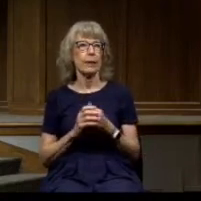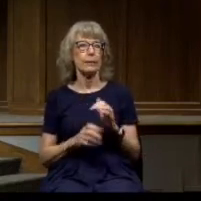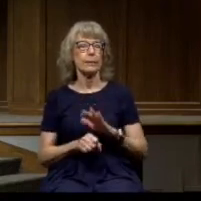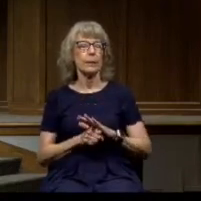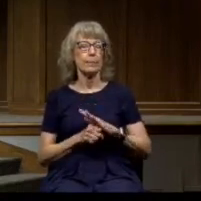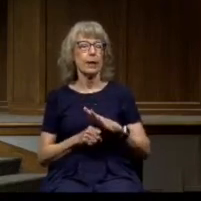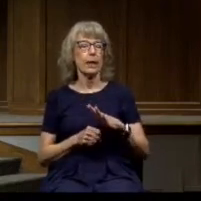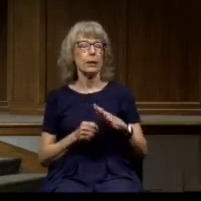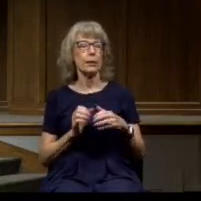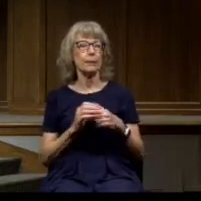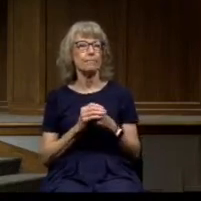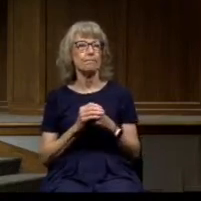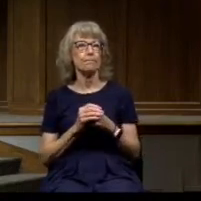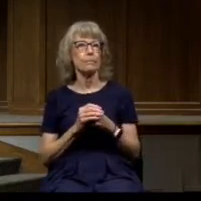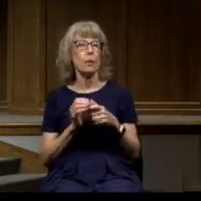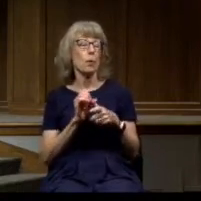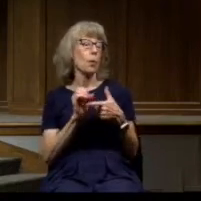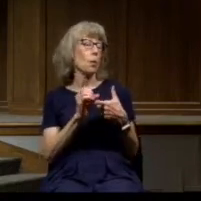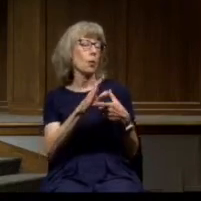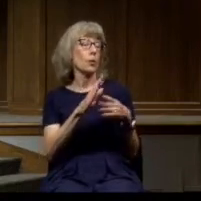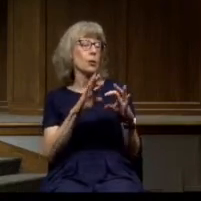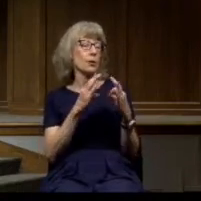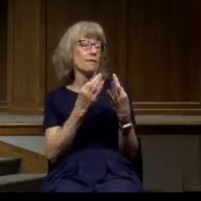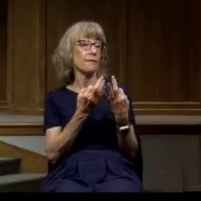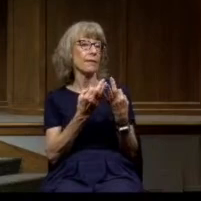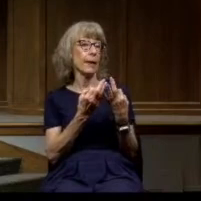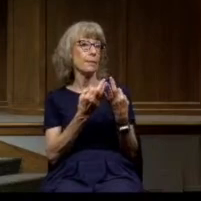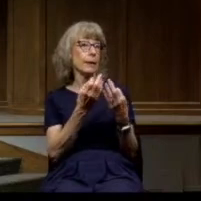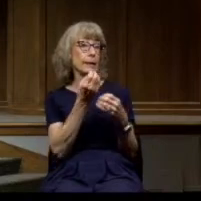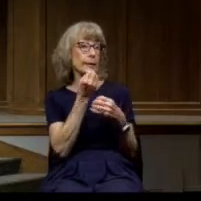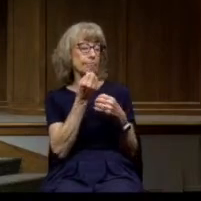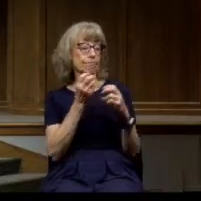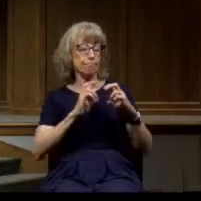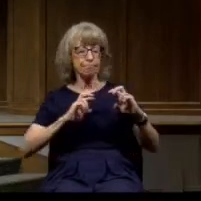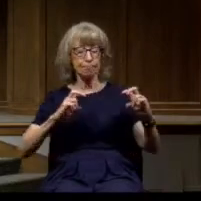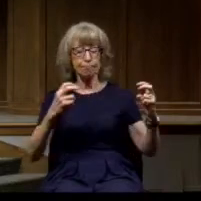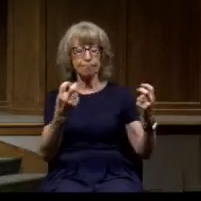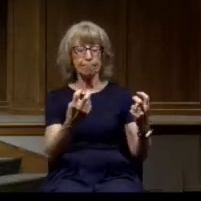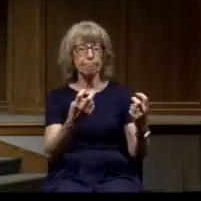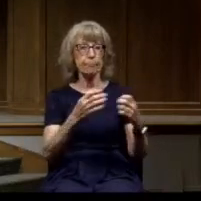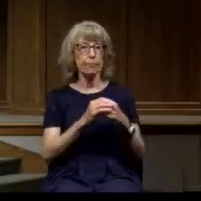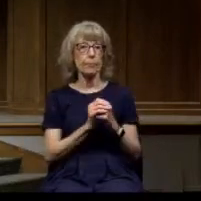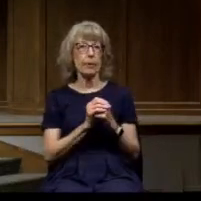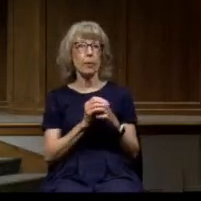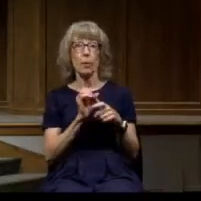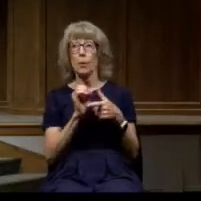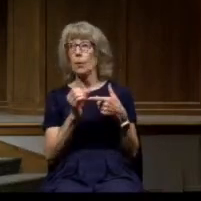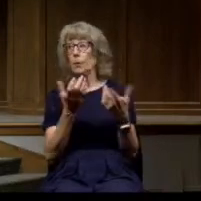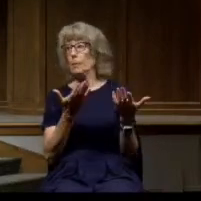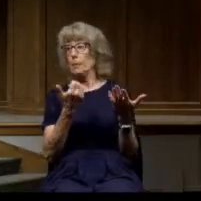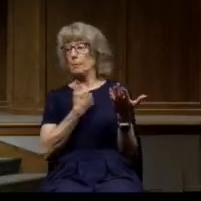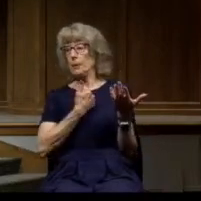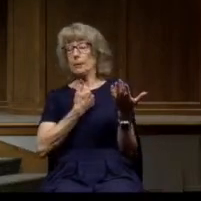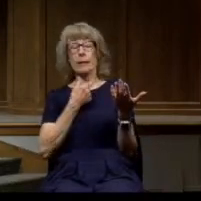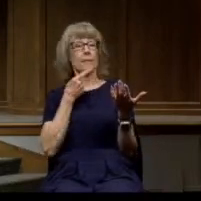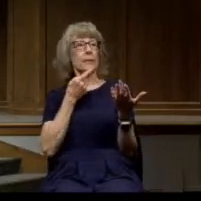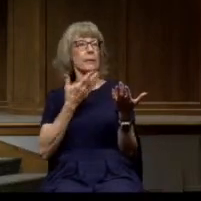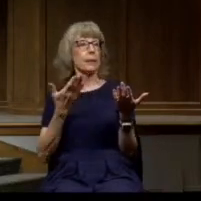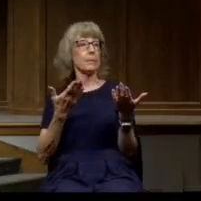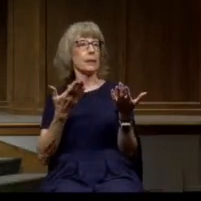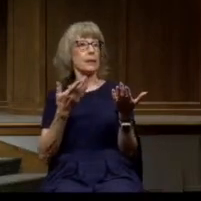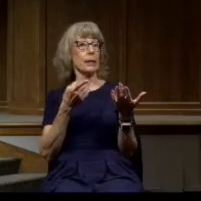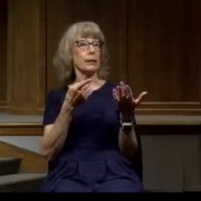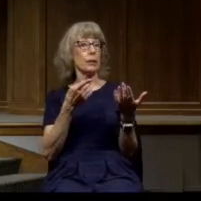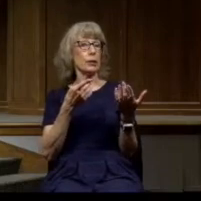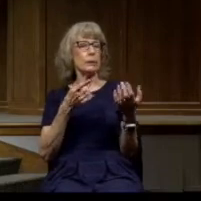It could be that you're at a family dinner. And someone says something directly to push your buttons. It could be that I say something. You're like, Phil, why did you say that? Could be